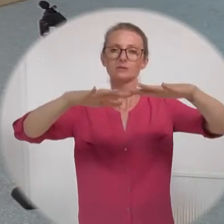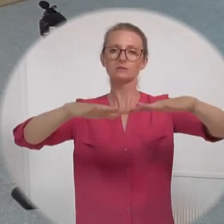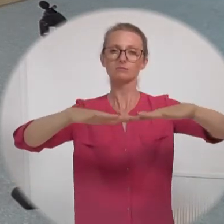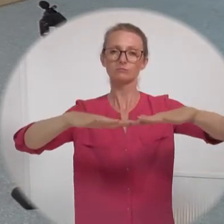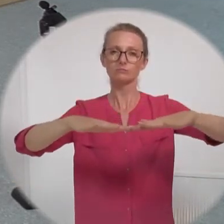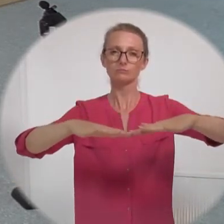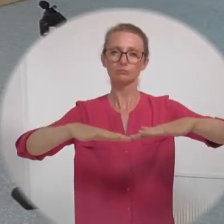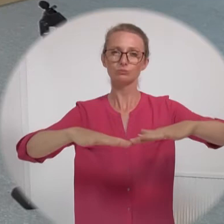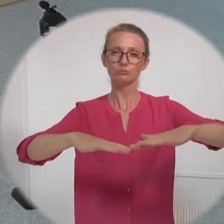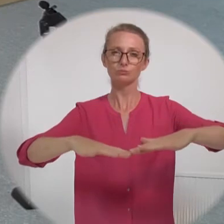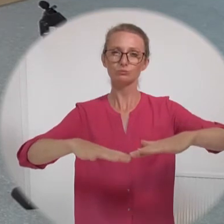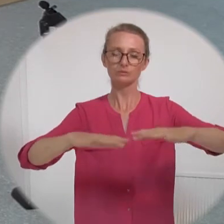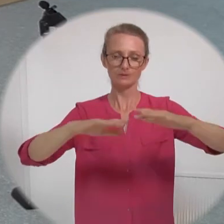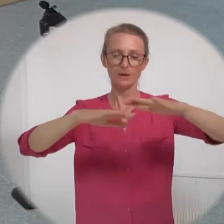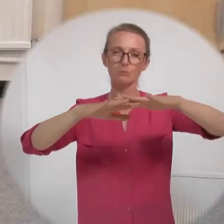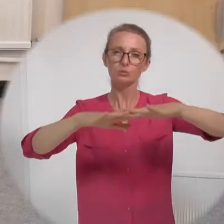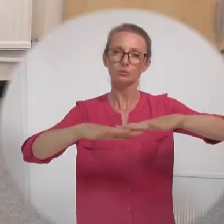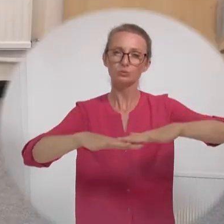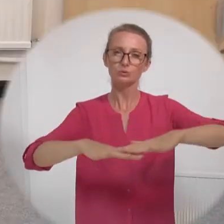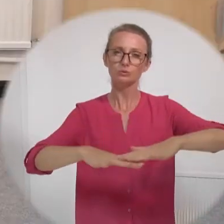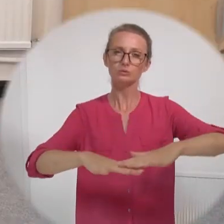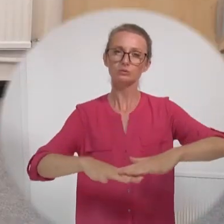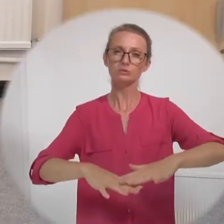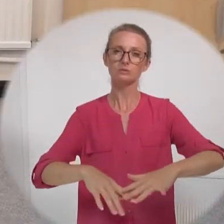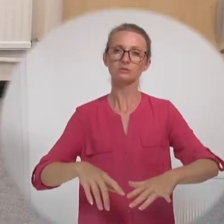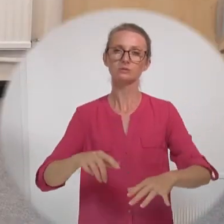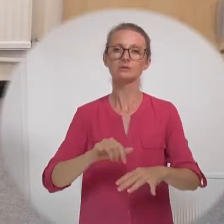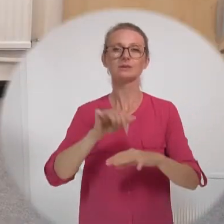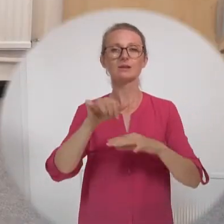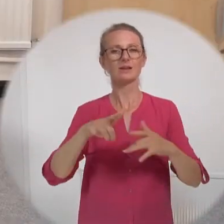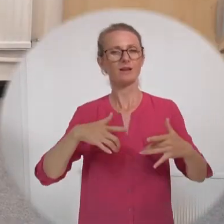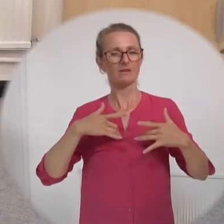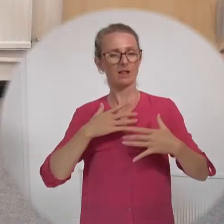for this one, just breathe what feels right.